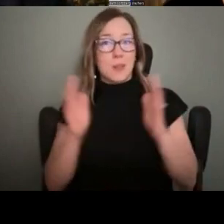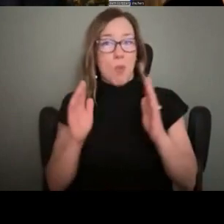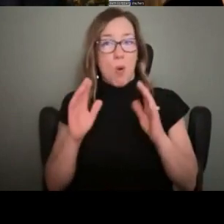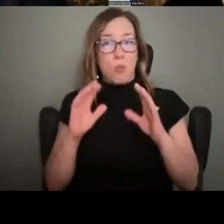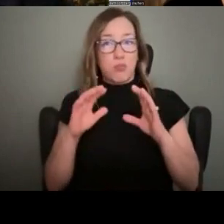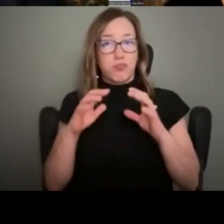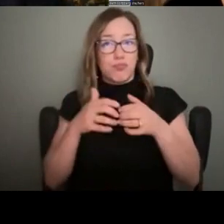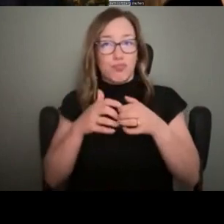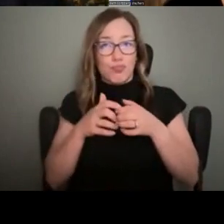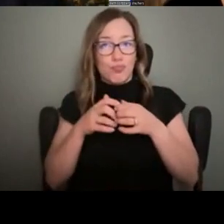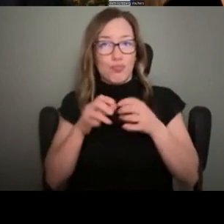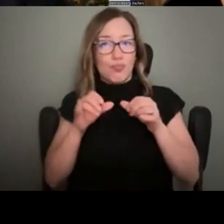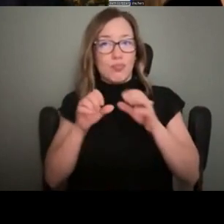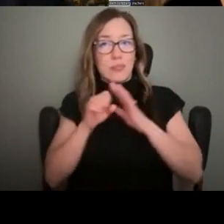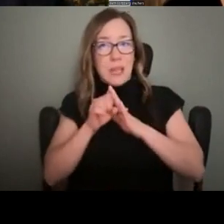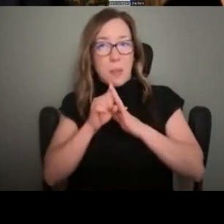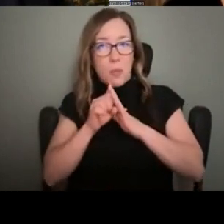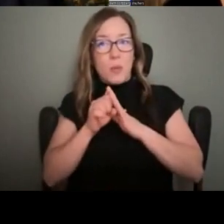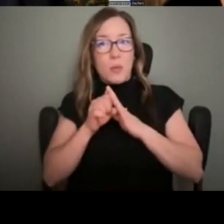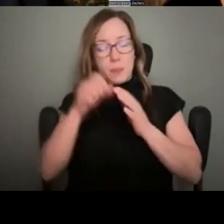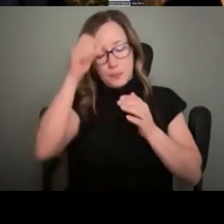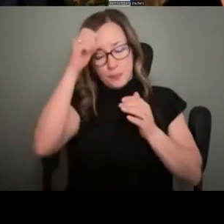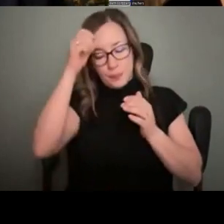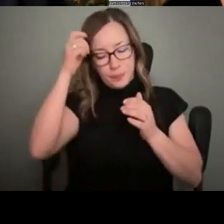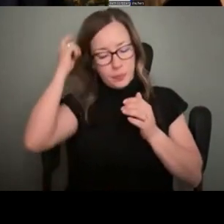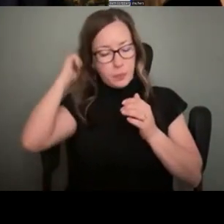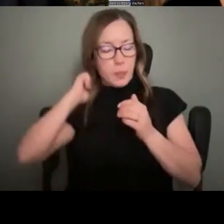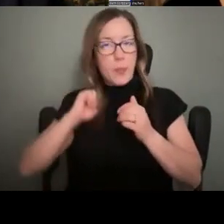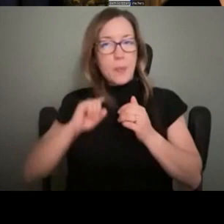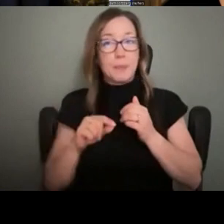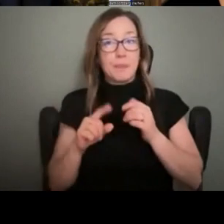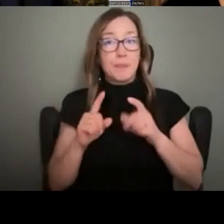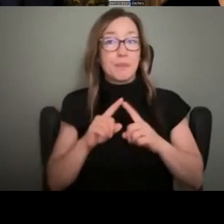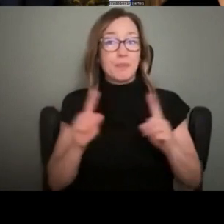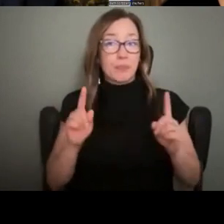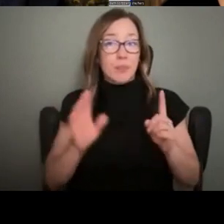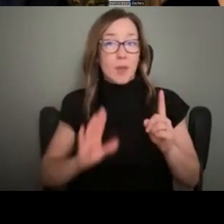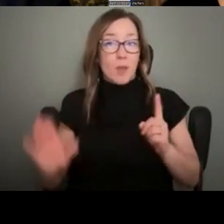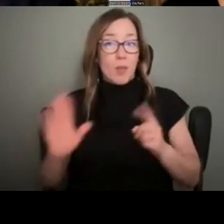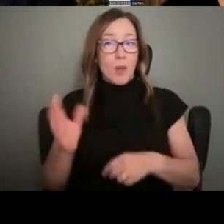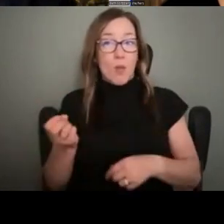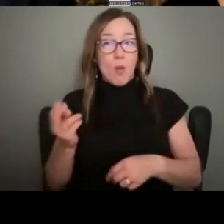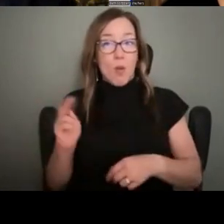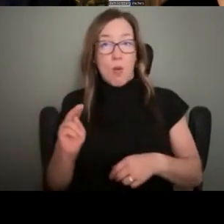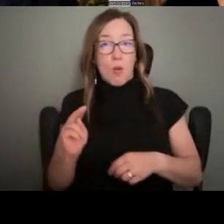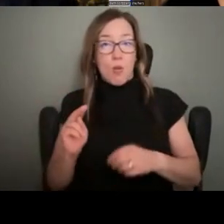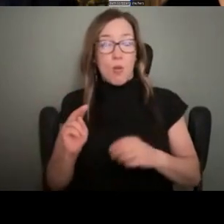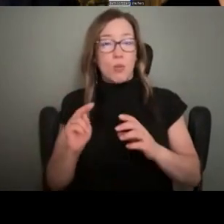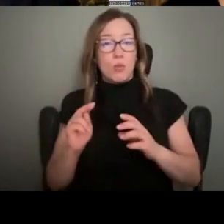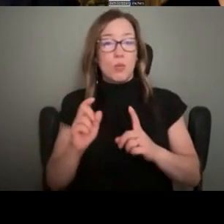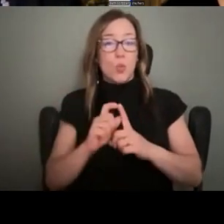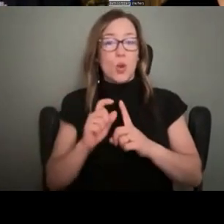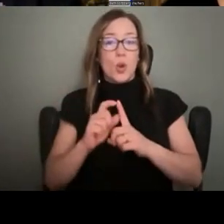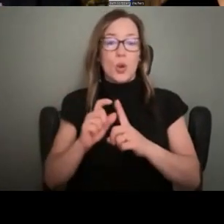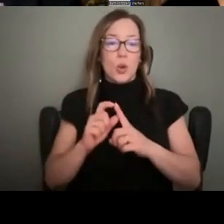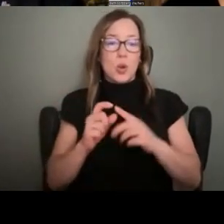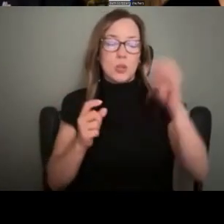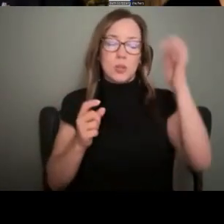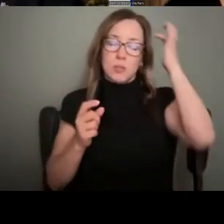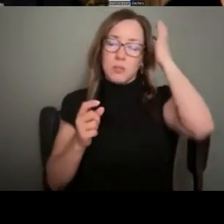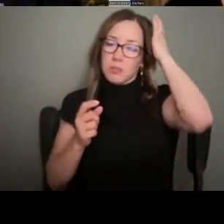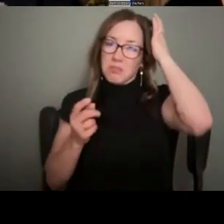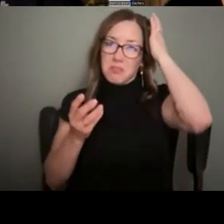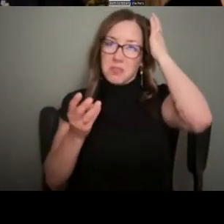But I thought I would also give you a sense in their own words of a couple of pieces of feedback that